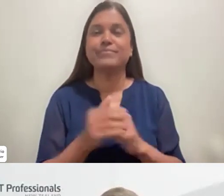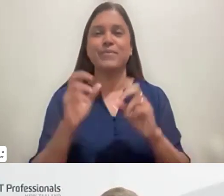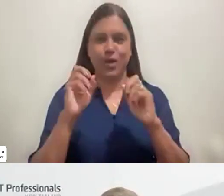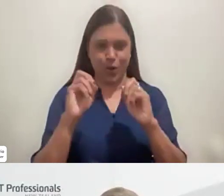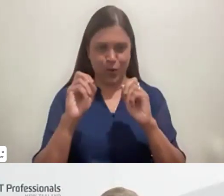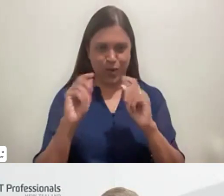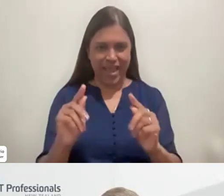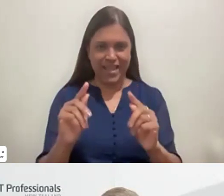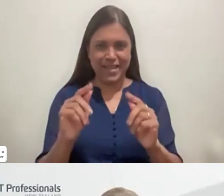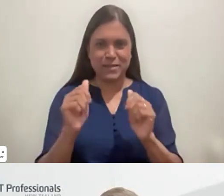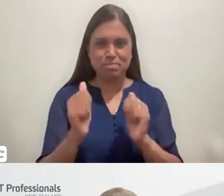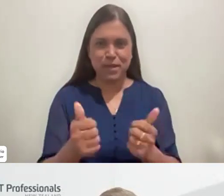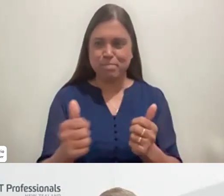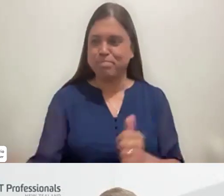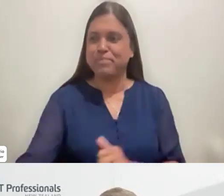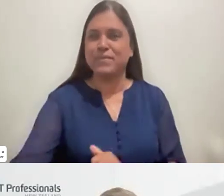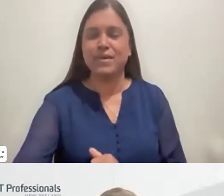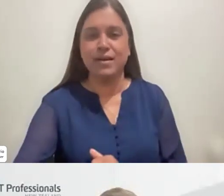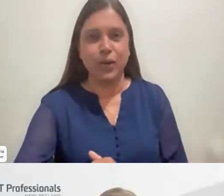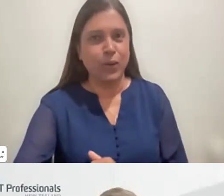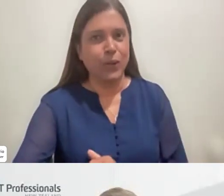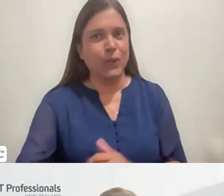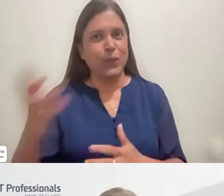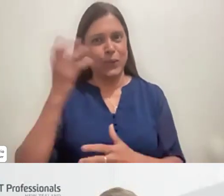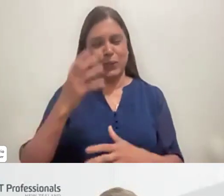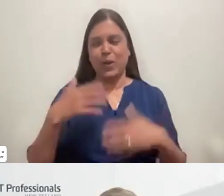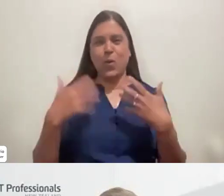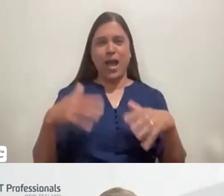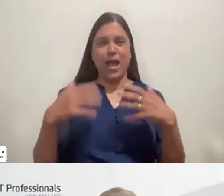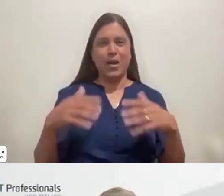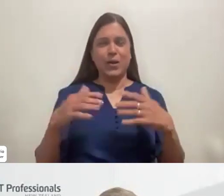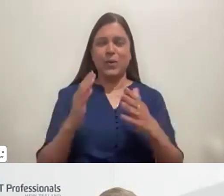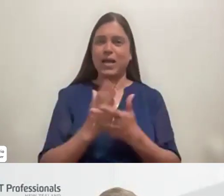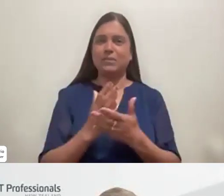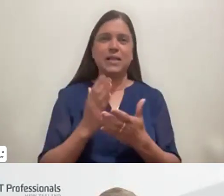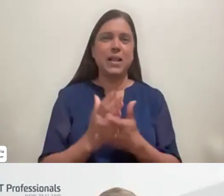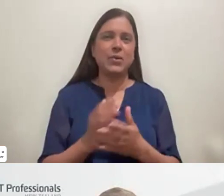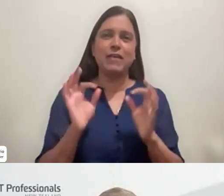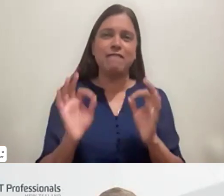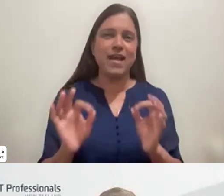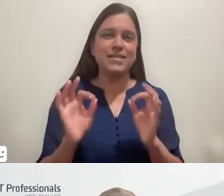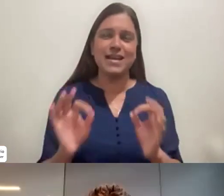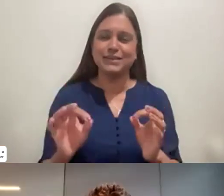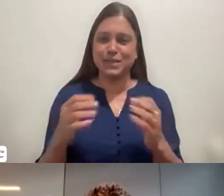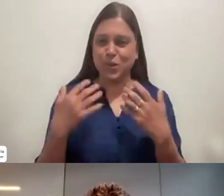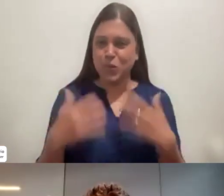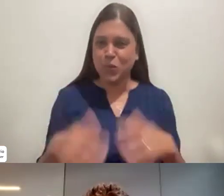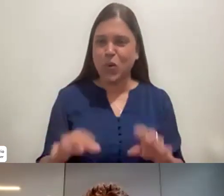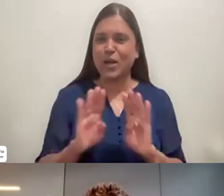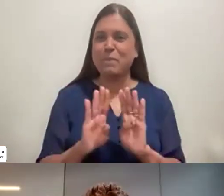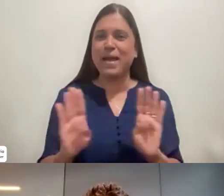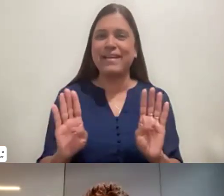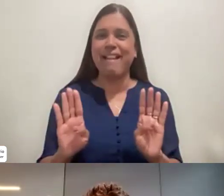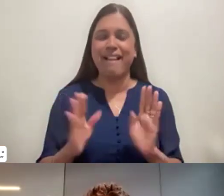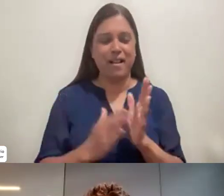Okay. Wow, absolutely fantastic. What a panel. And Mike's so right. We